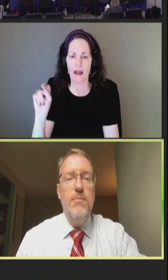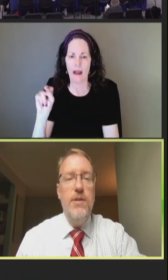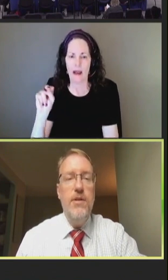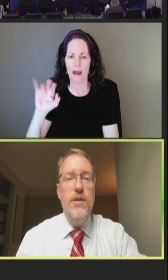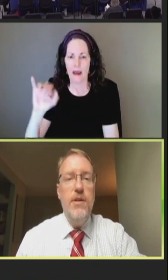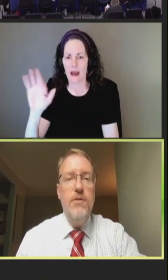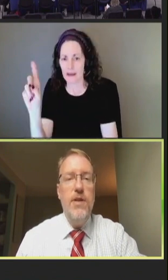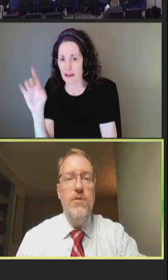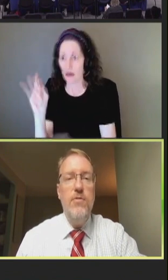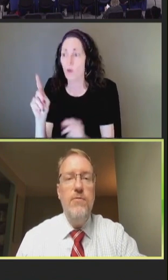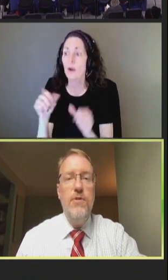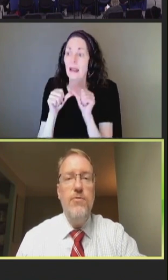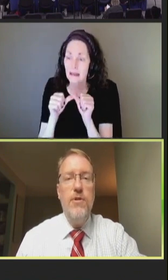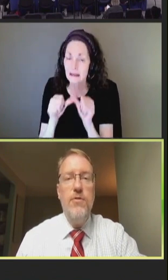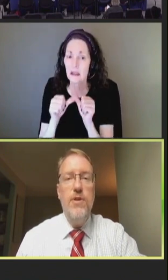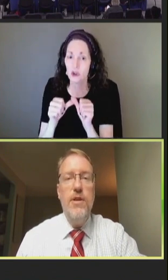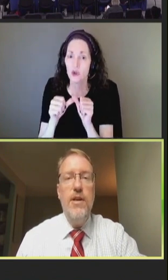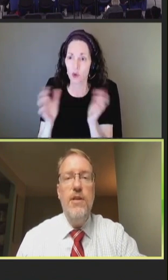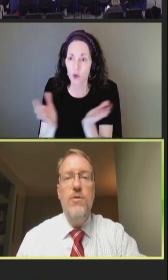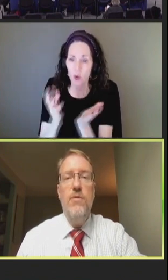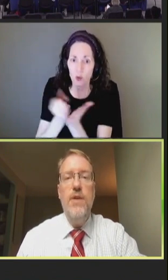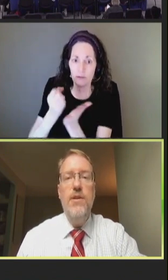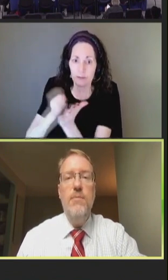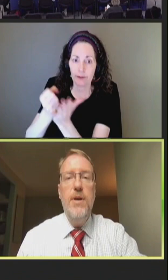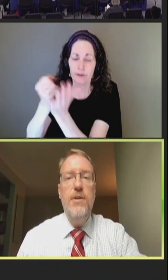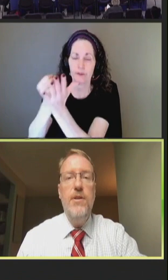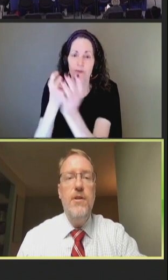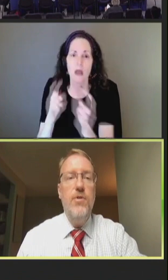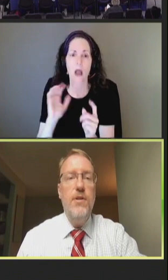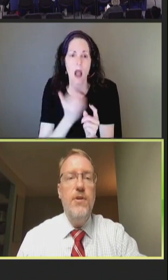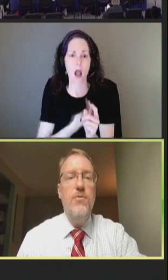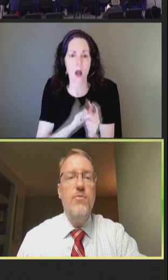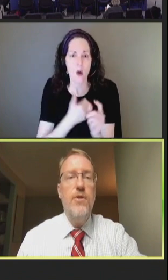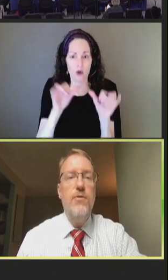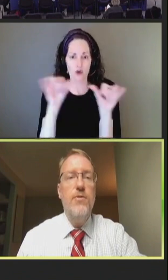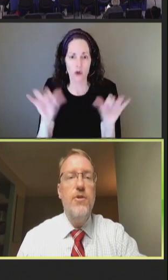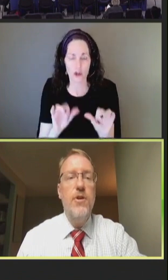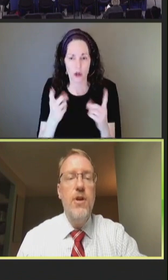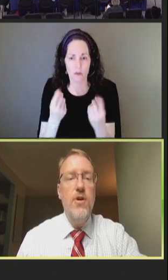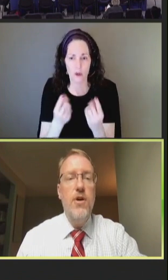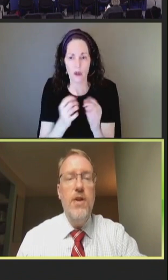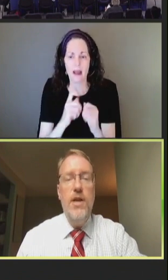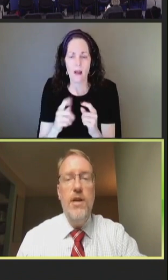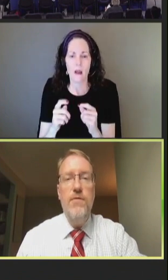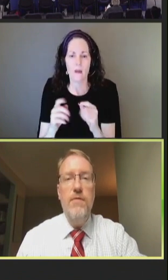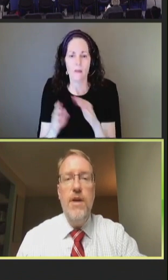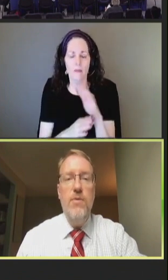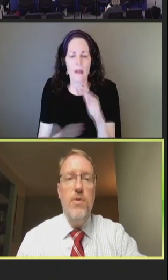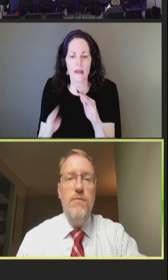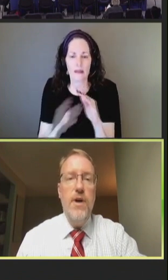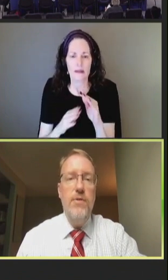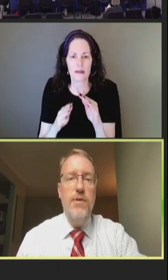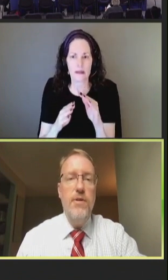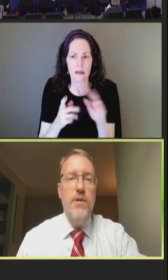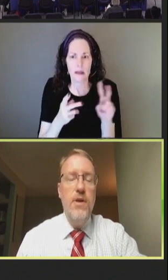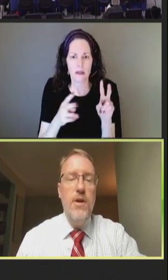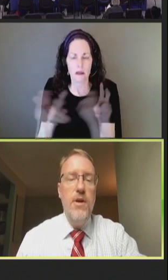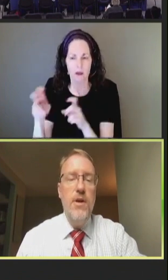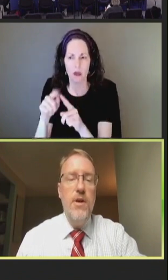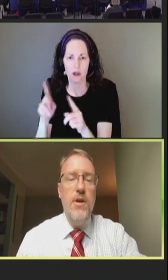its domestic and international infrastructure dedicated to advancing basic and translational research on the H5N1